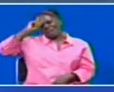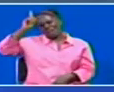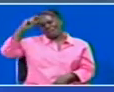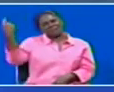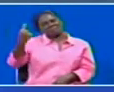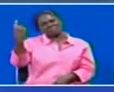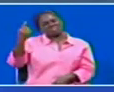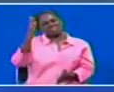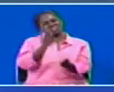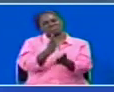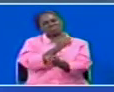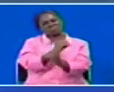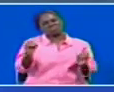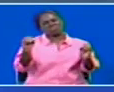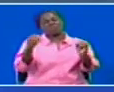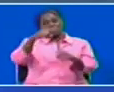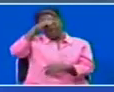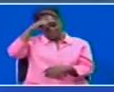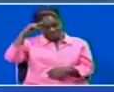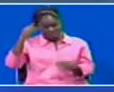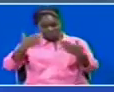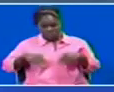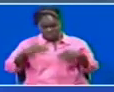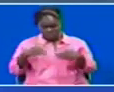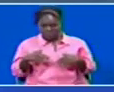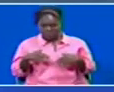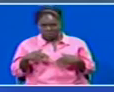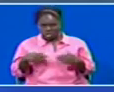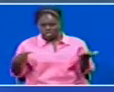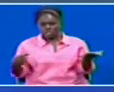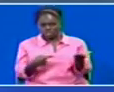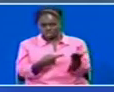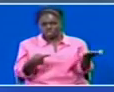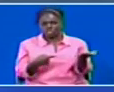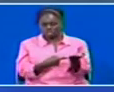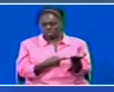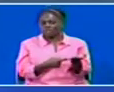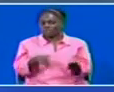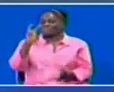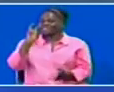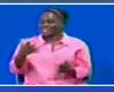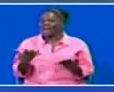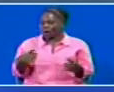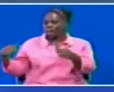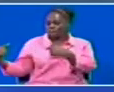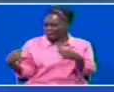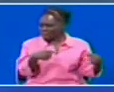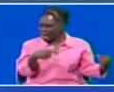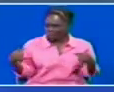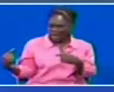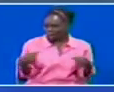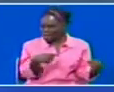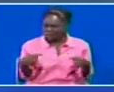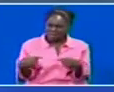It's a myth. It's a myth because those who came on digital platform, you can see they are forcing us back to analog.